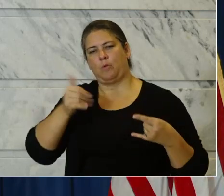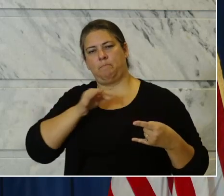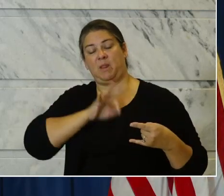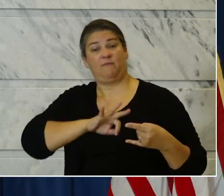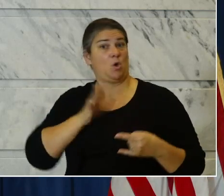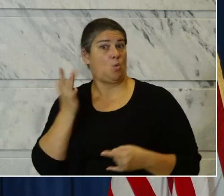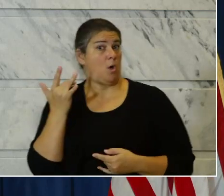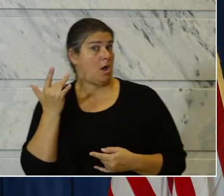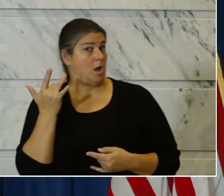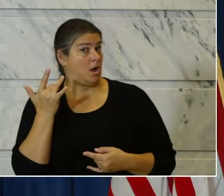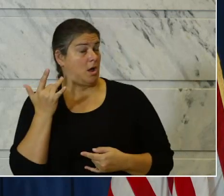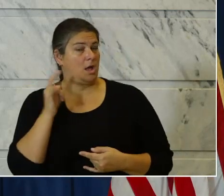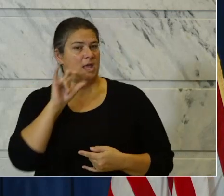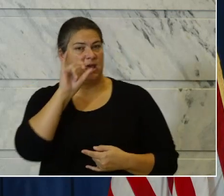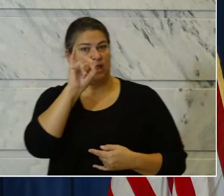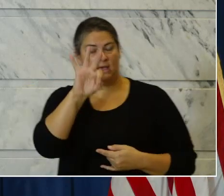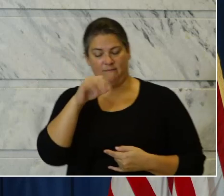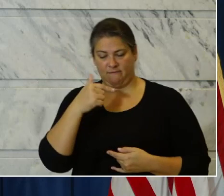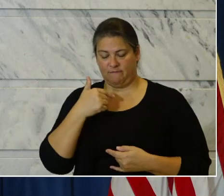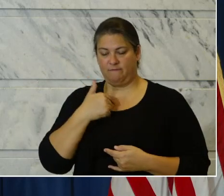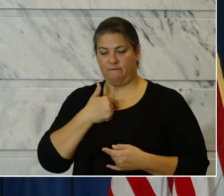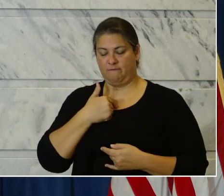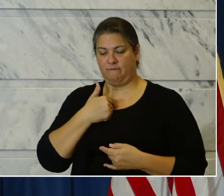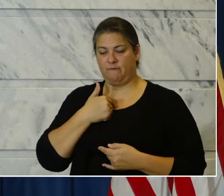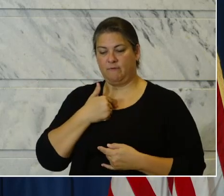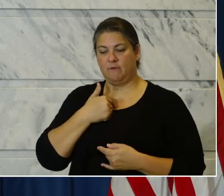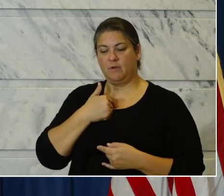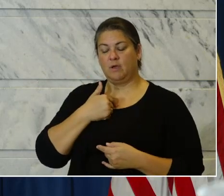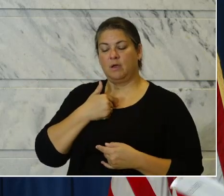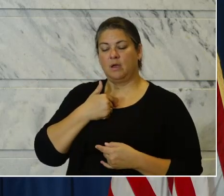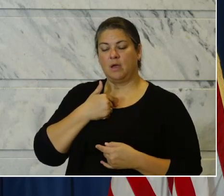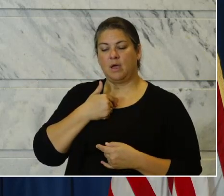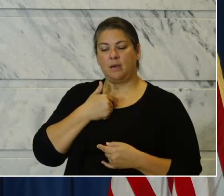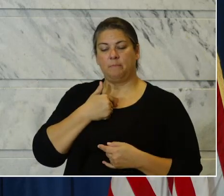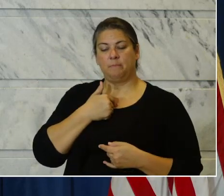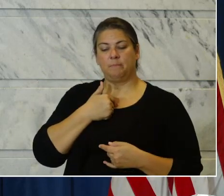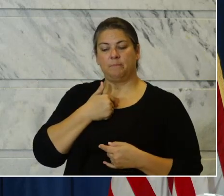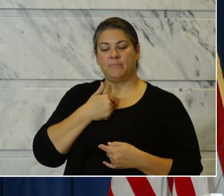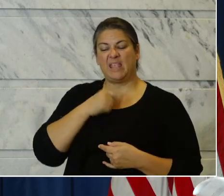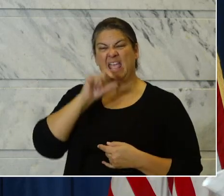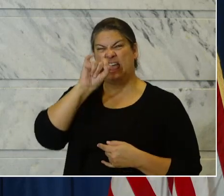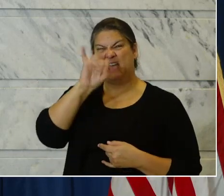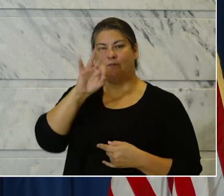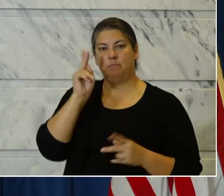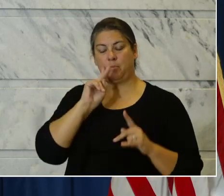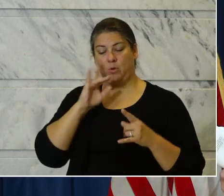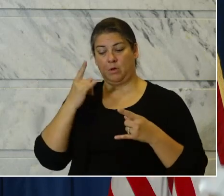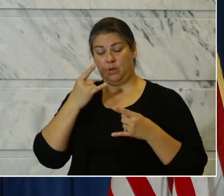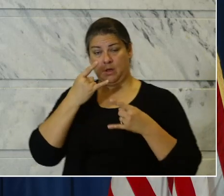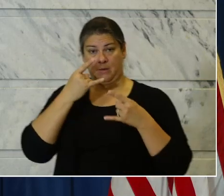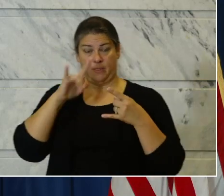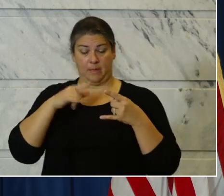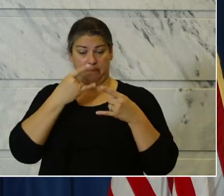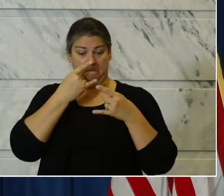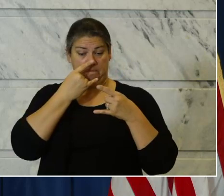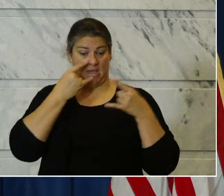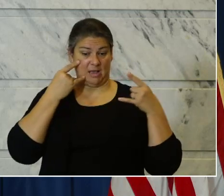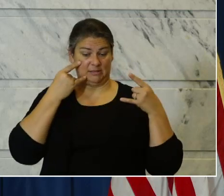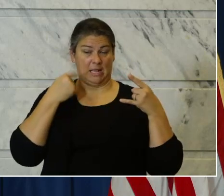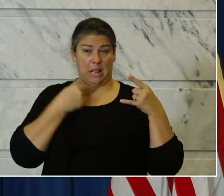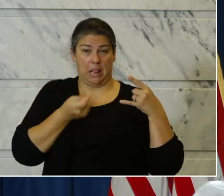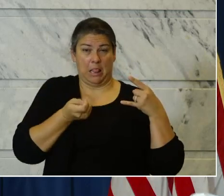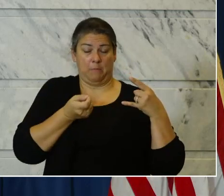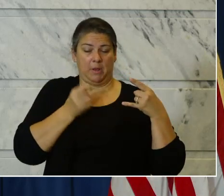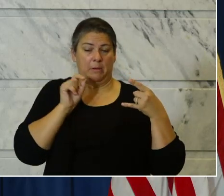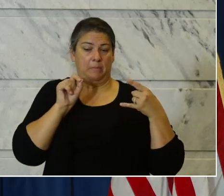maybe you transmit a smaller amount of virus to them and you get a smaller dose, and then perhaps the severity is not as bad.